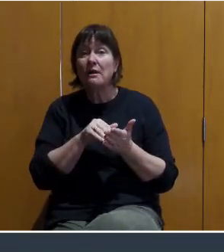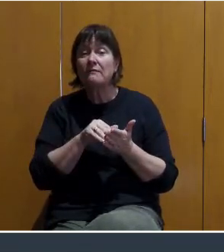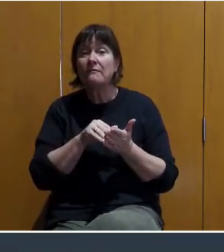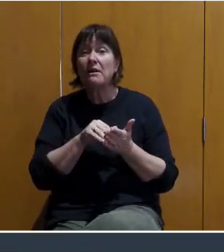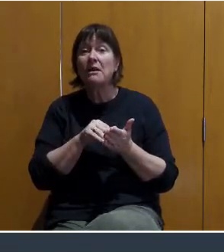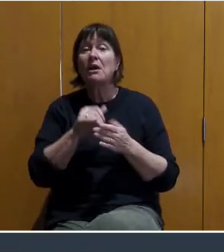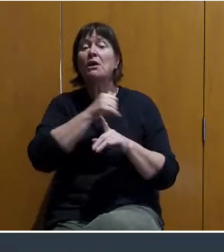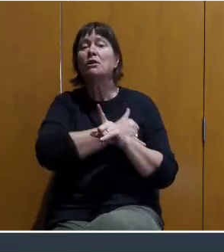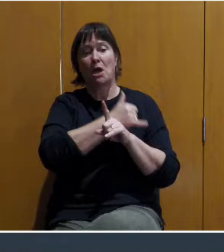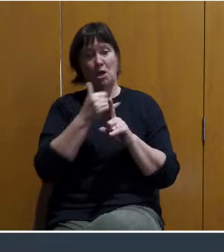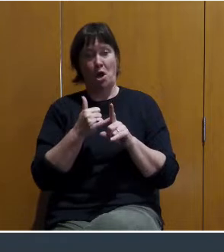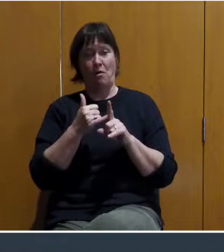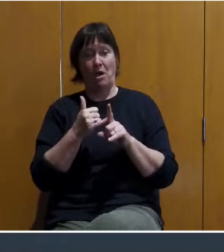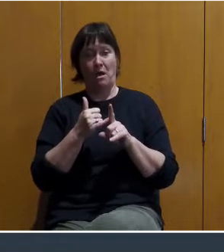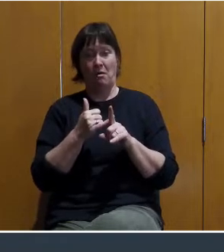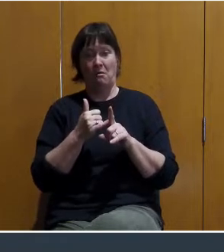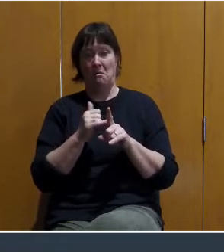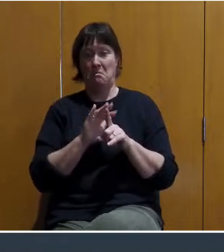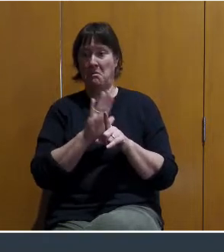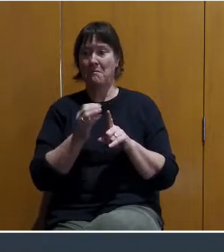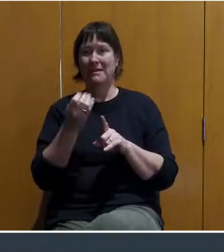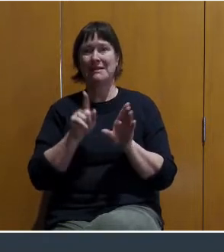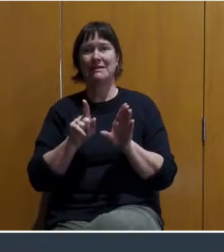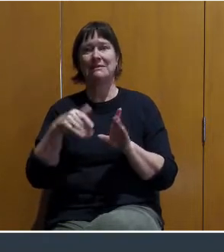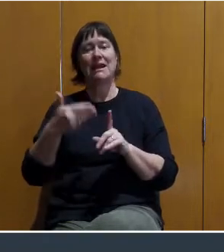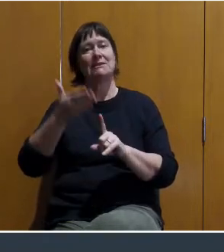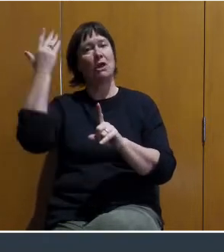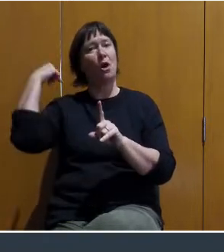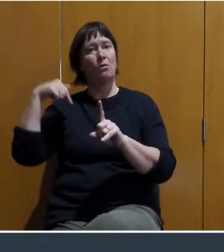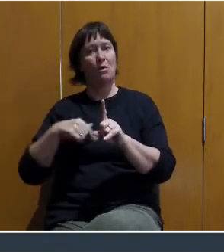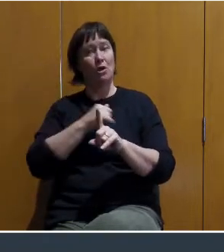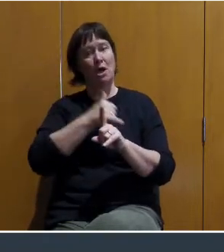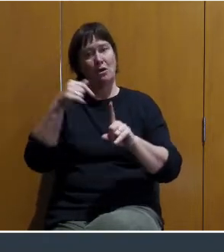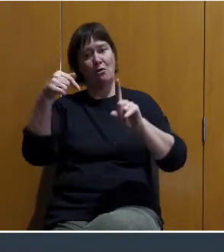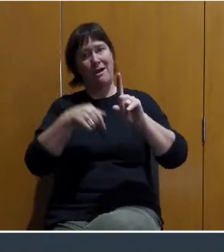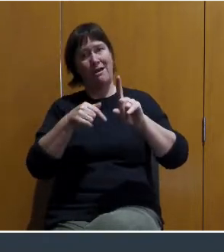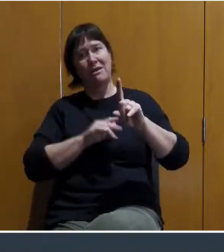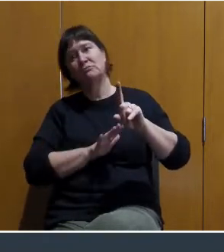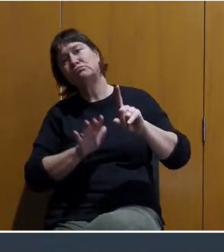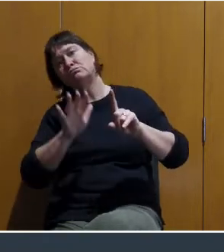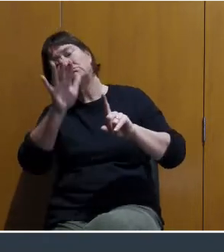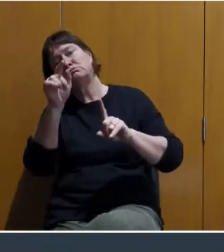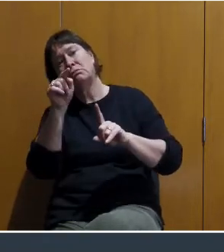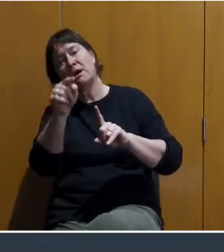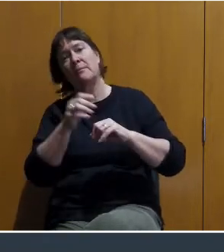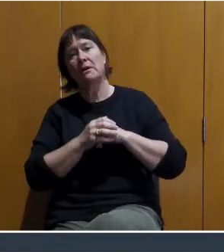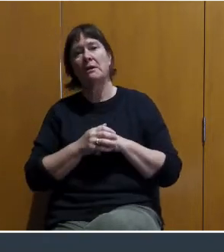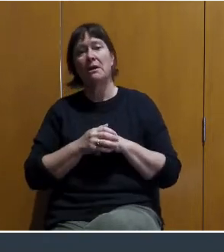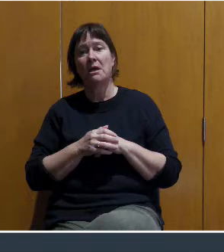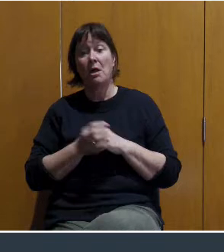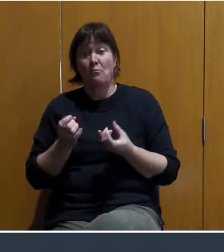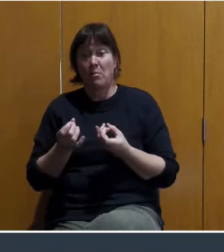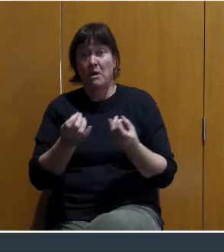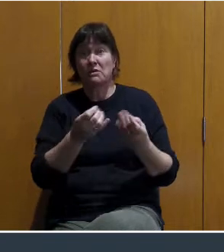Kaikoura about 10 days ago. So they do arrive, and the preparation time is really important.